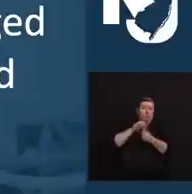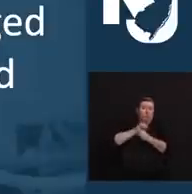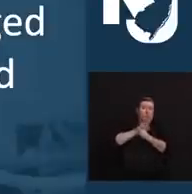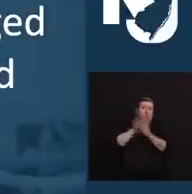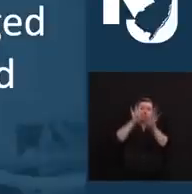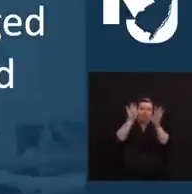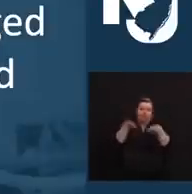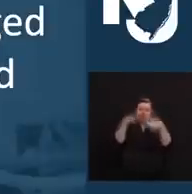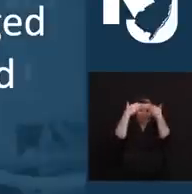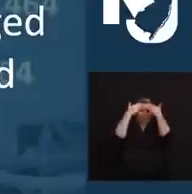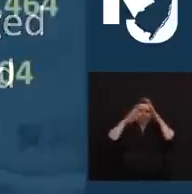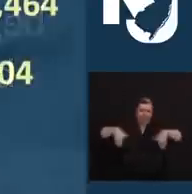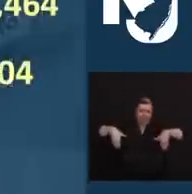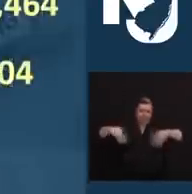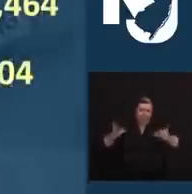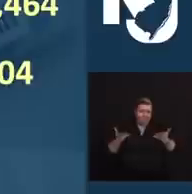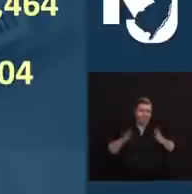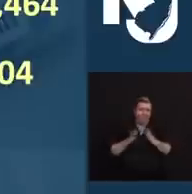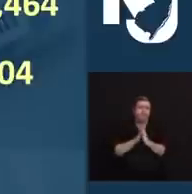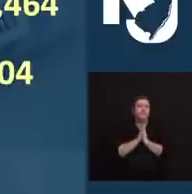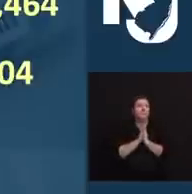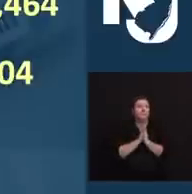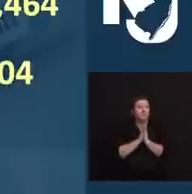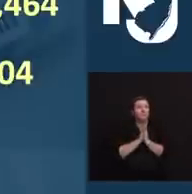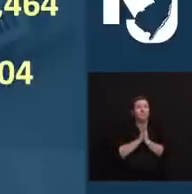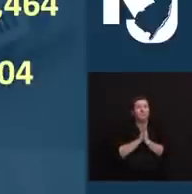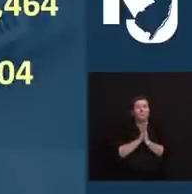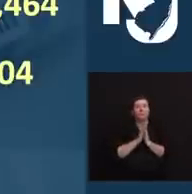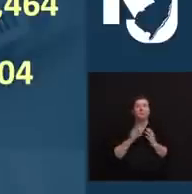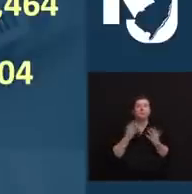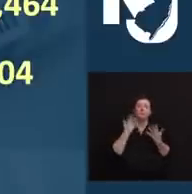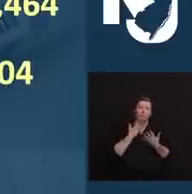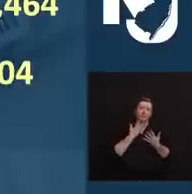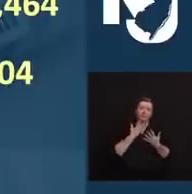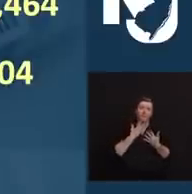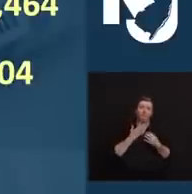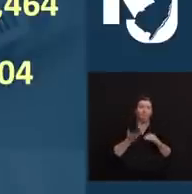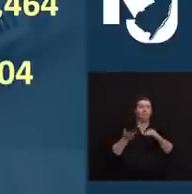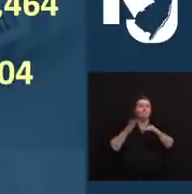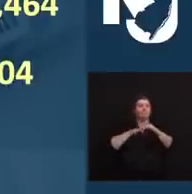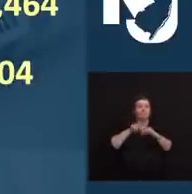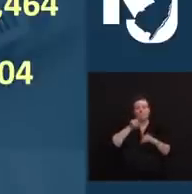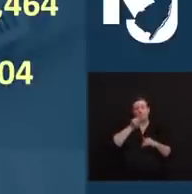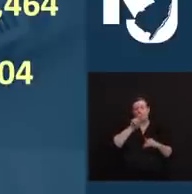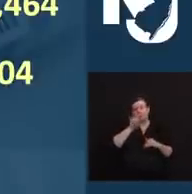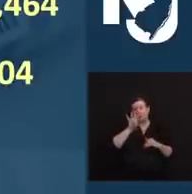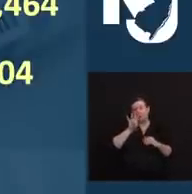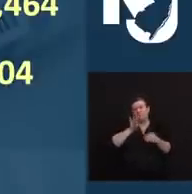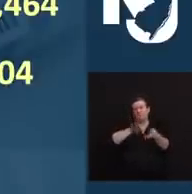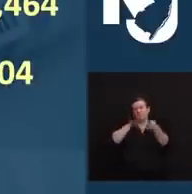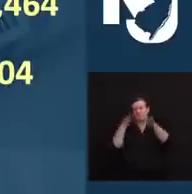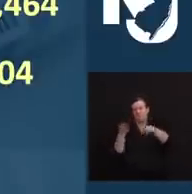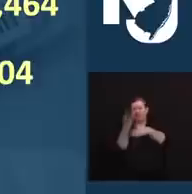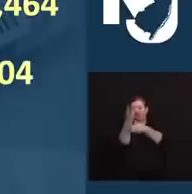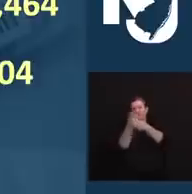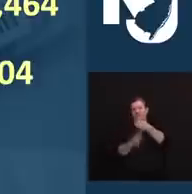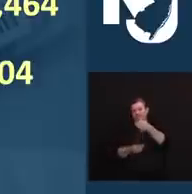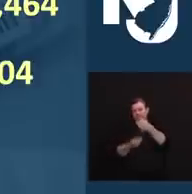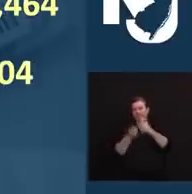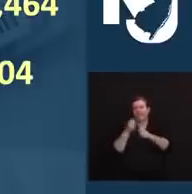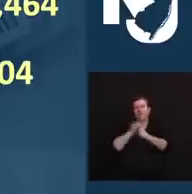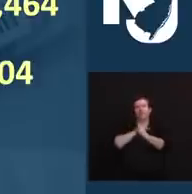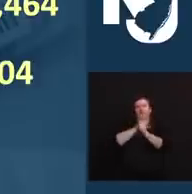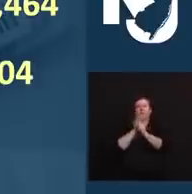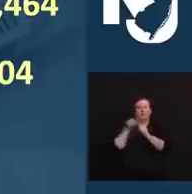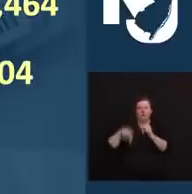However, with a heavy heart, we must report an additional 104 confirmed losses of life from our great New Jersey